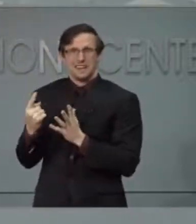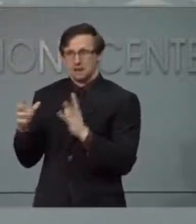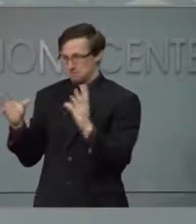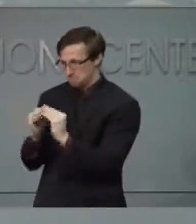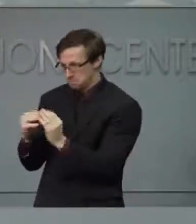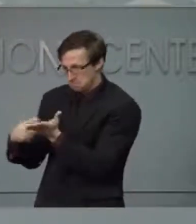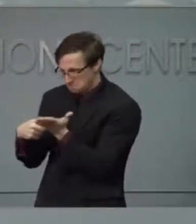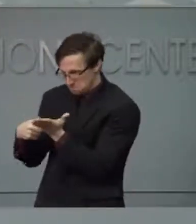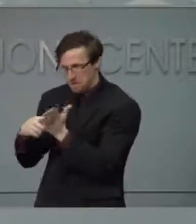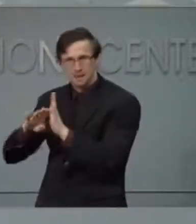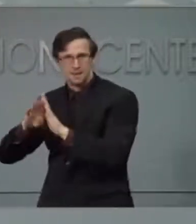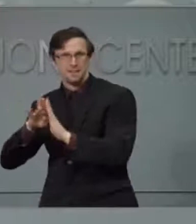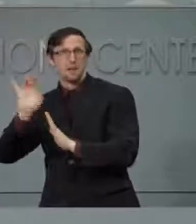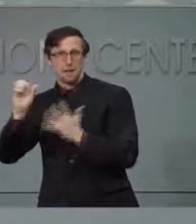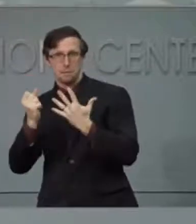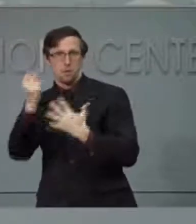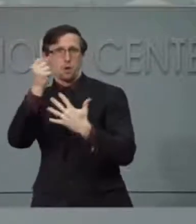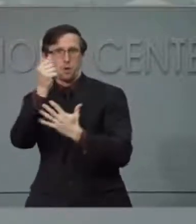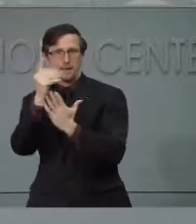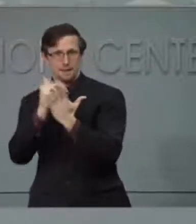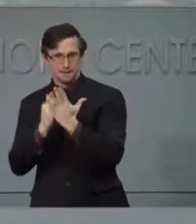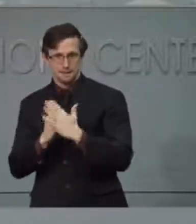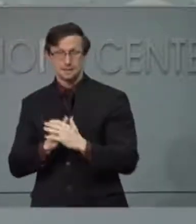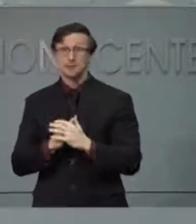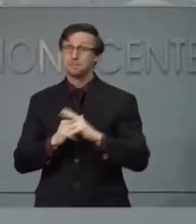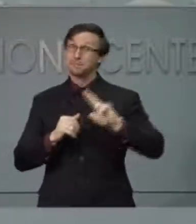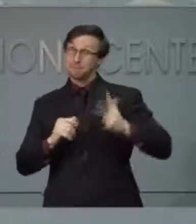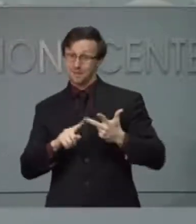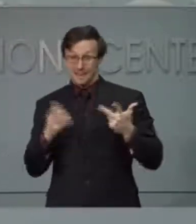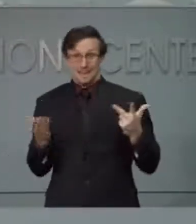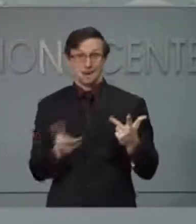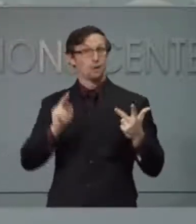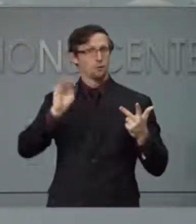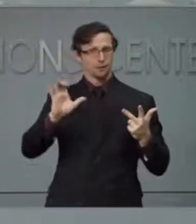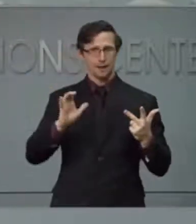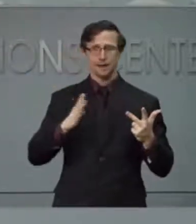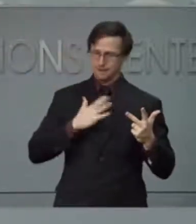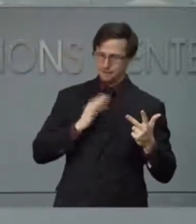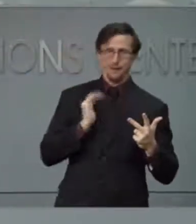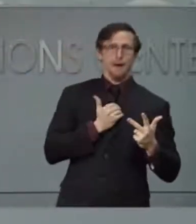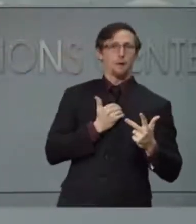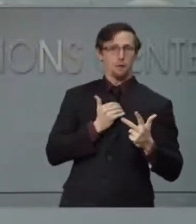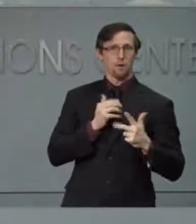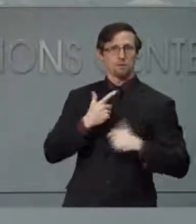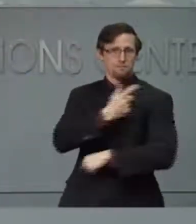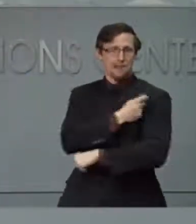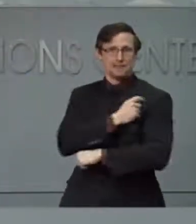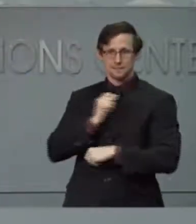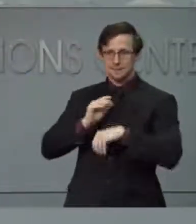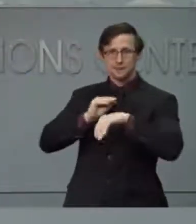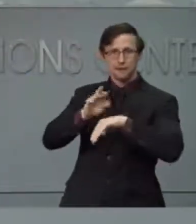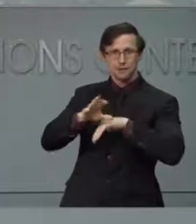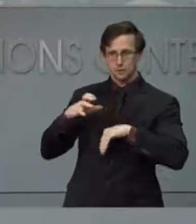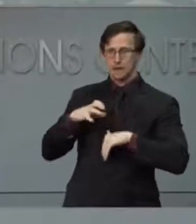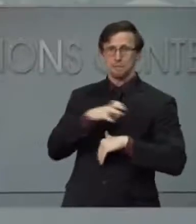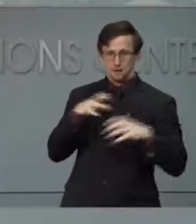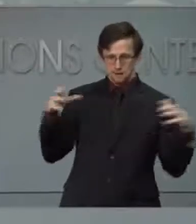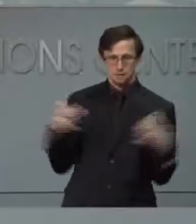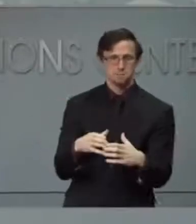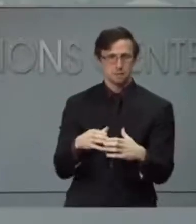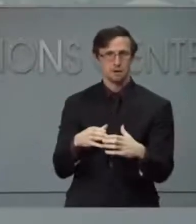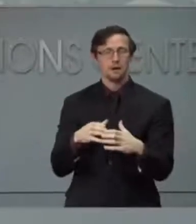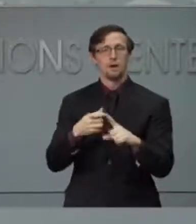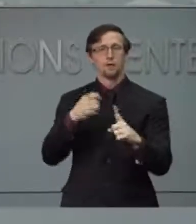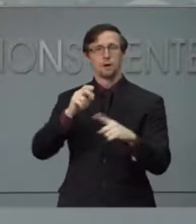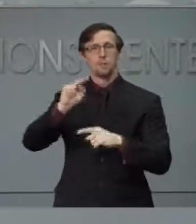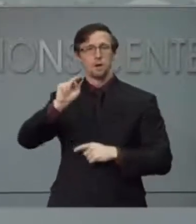that prioritization. And here in North Carolina, we also had our own vaccine advisory committee that was convened by the Institute